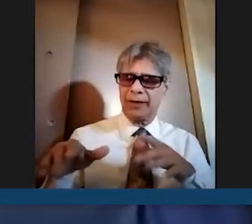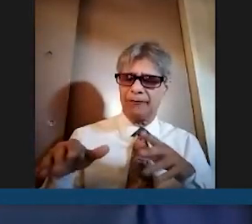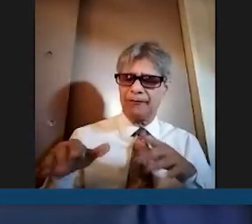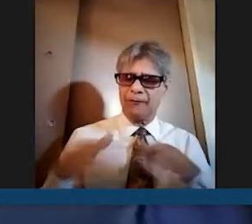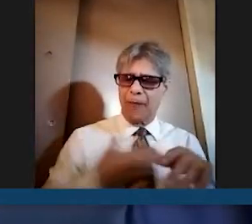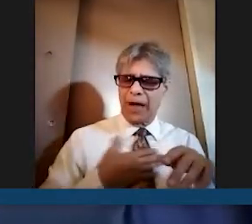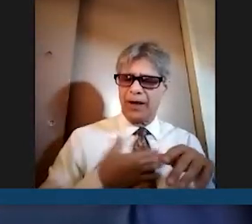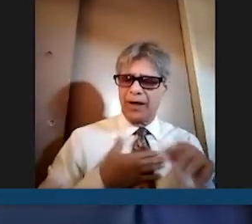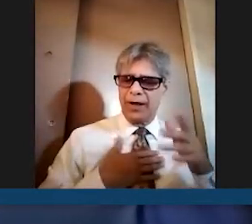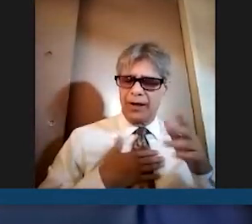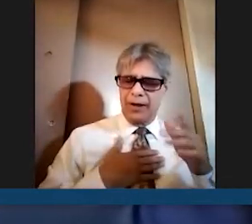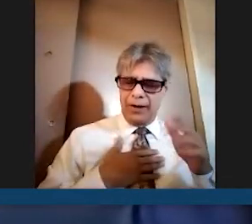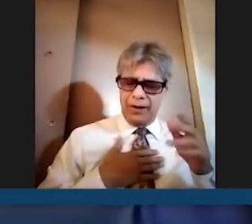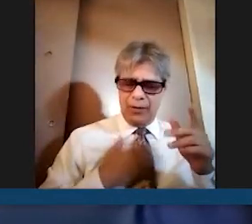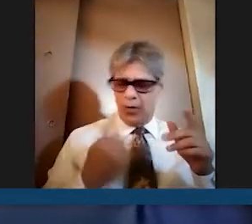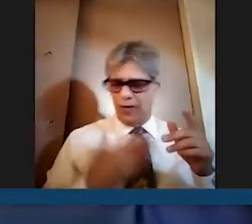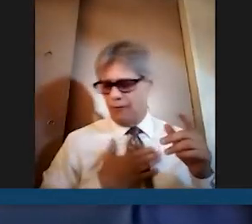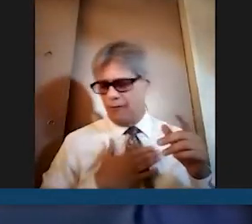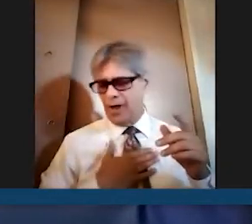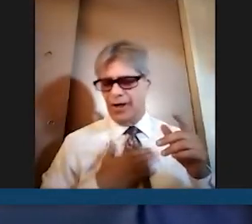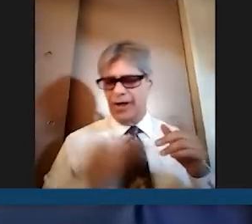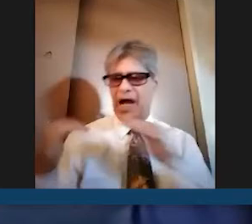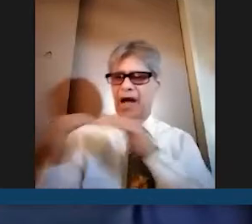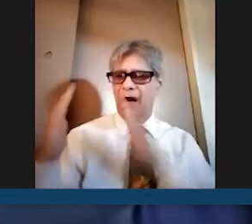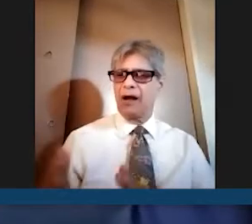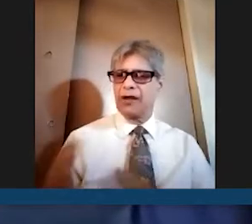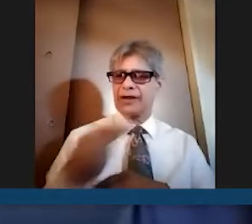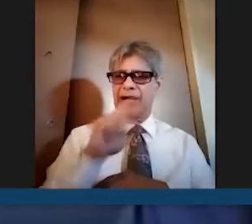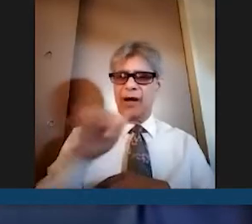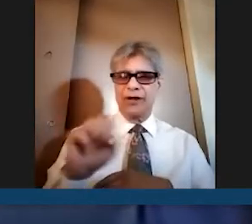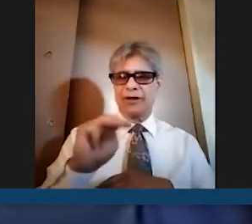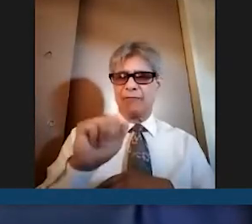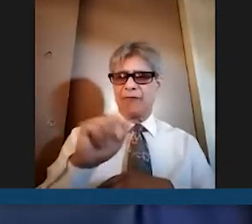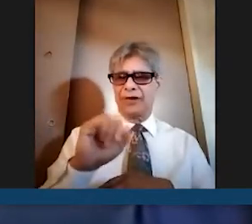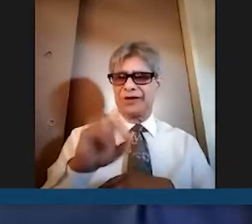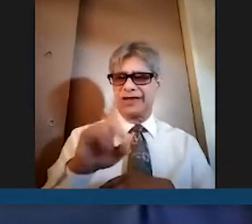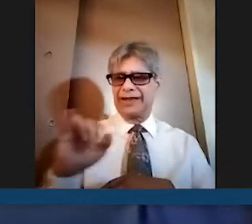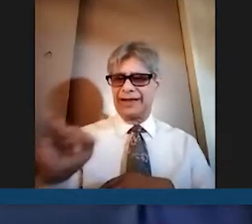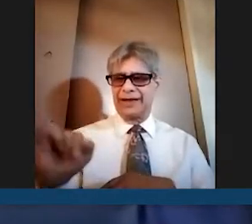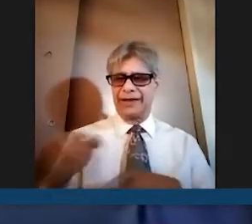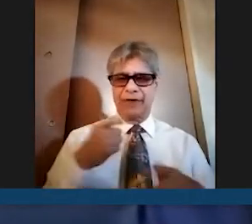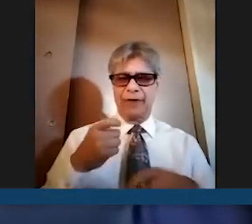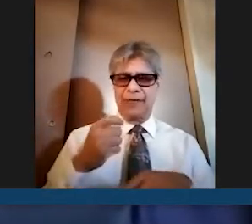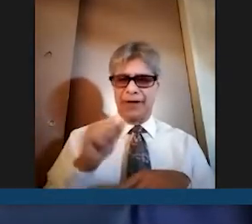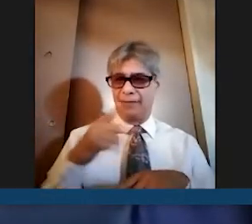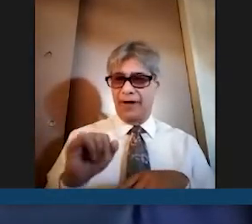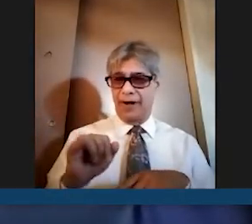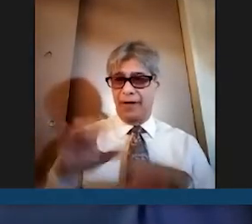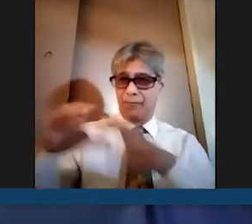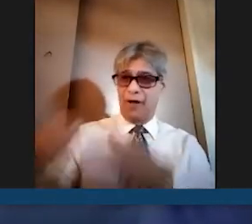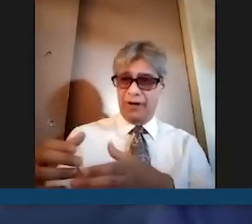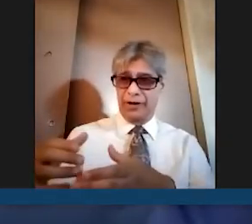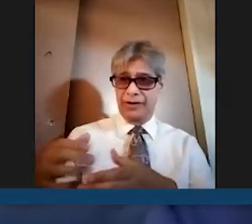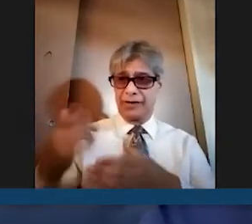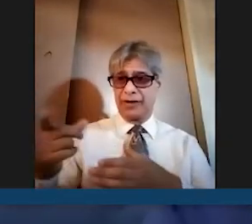my one of my colleagues, Harris Mahajadidi, on the API caucus. He's an Afghan American,